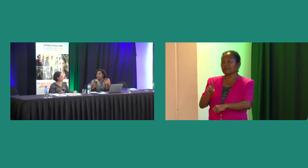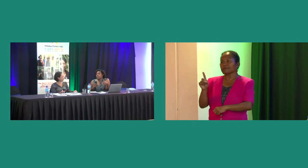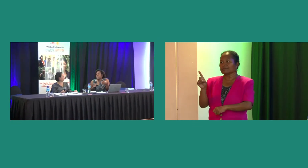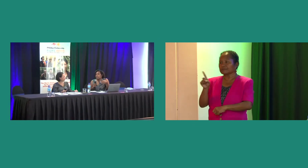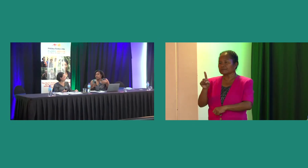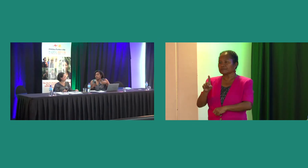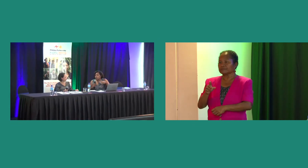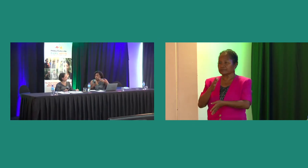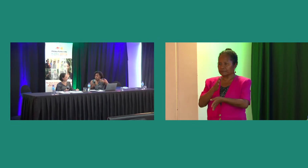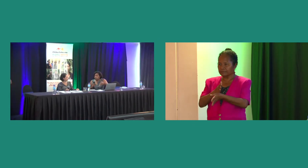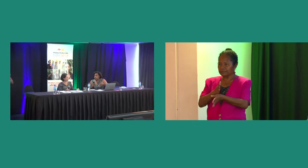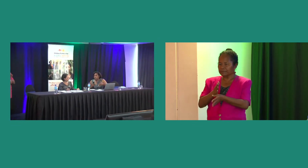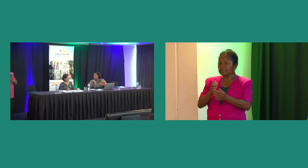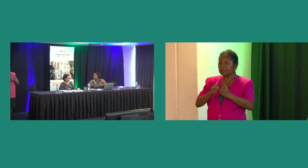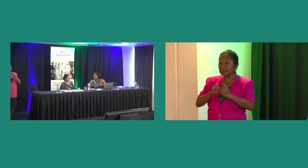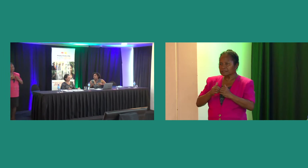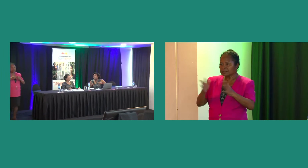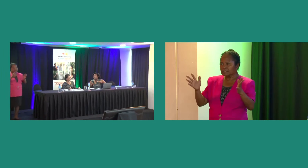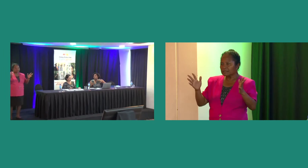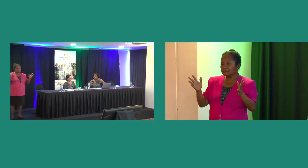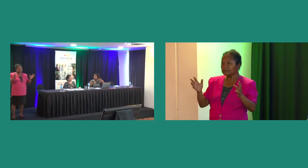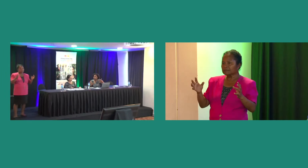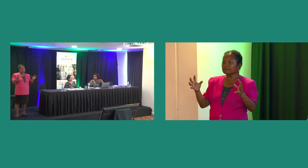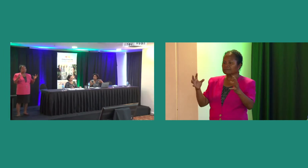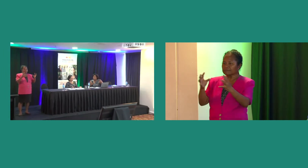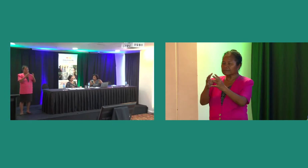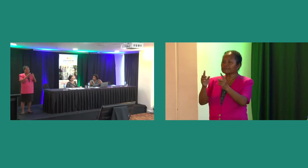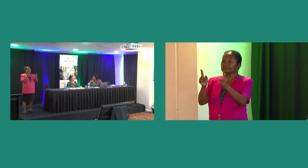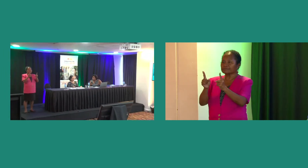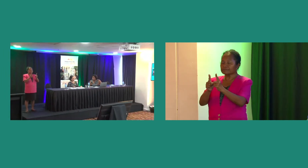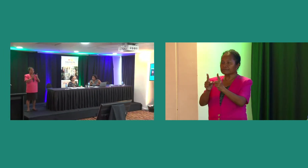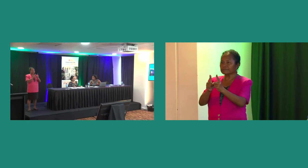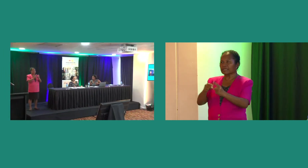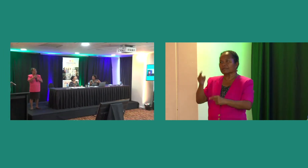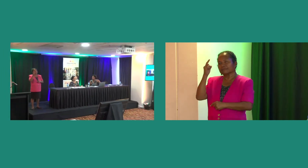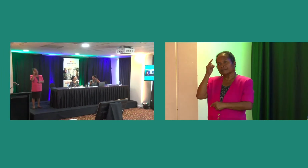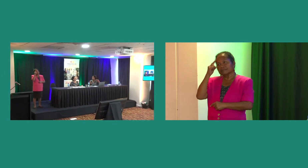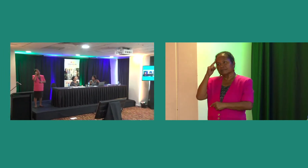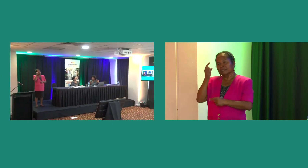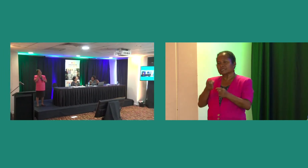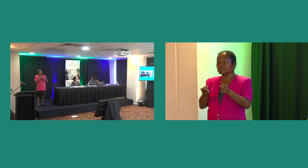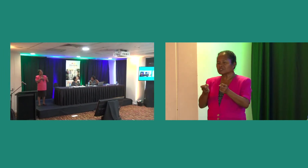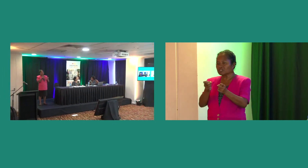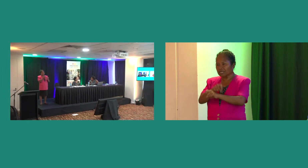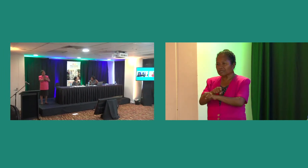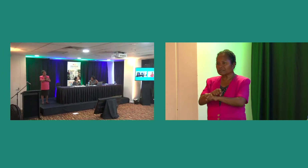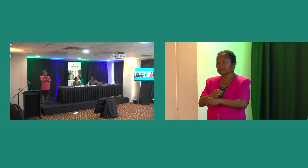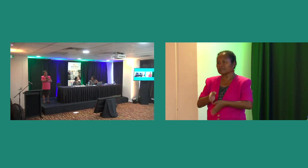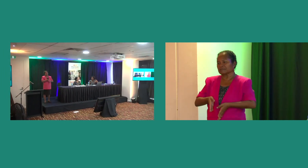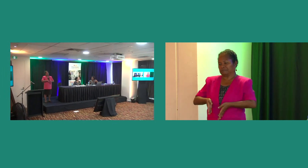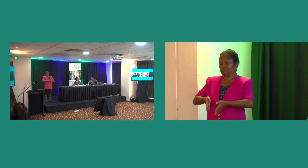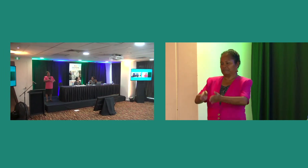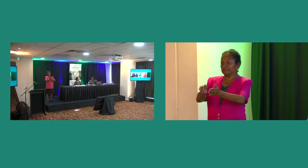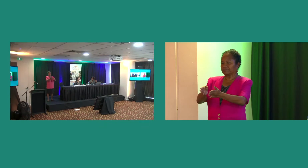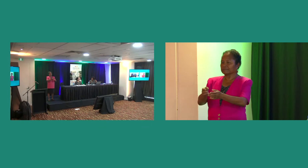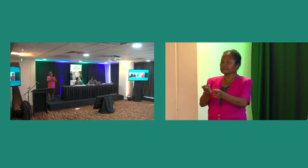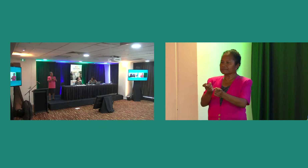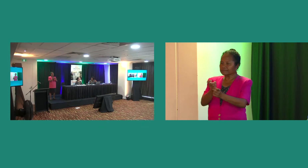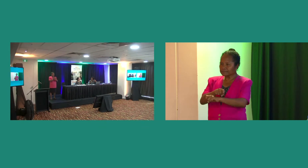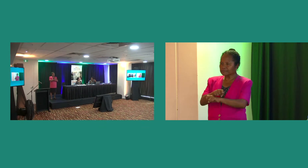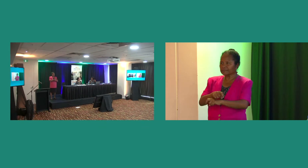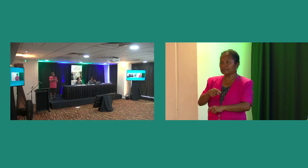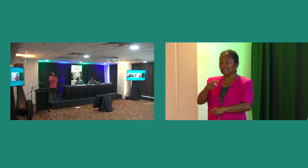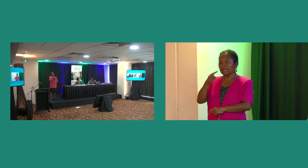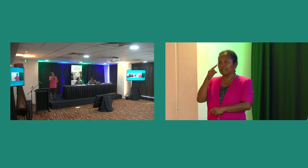I guess it starts with those conversations, and then it happens with, you know, attitudinal change, and then the behavior change starts happening, and people